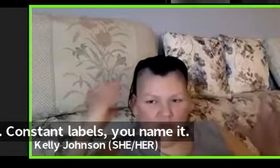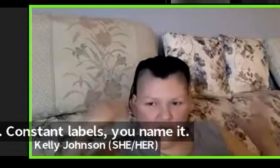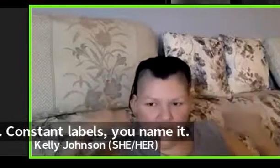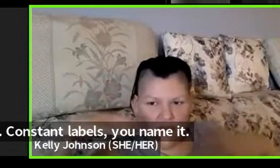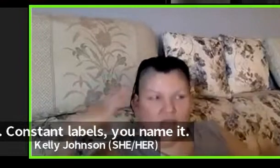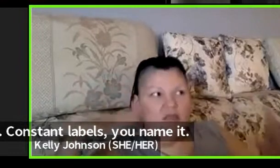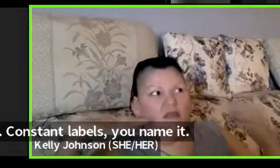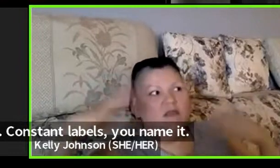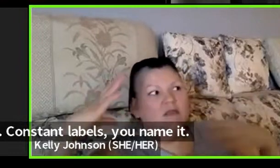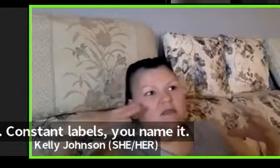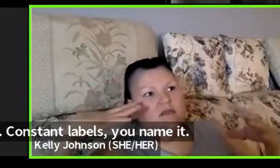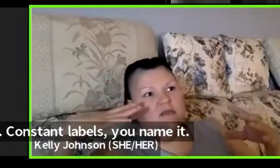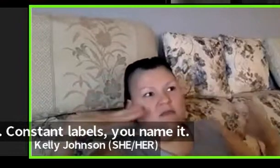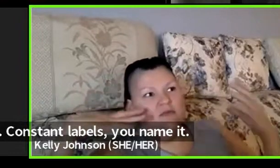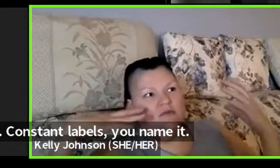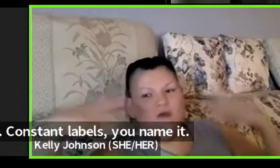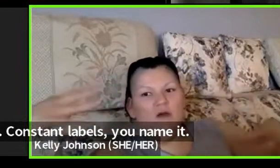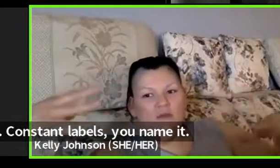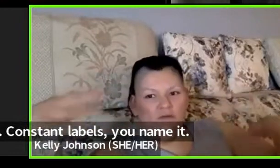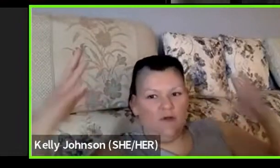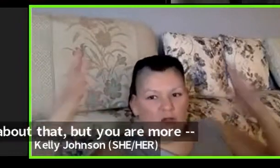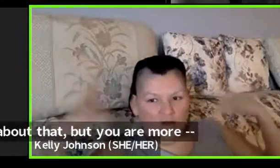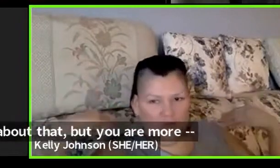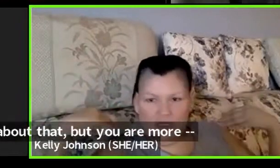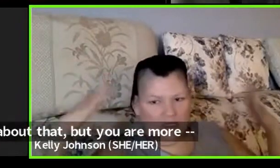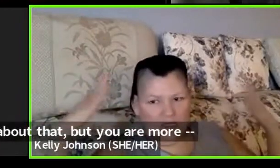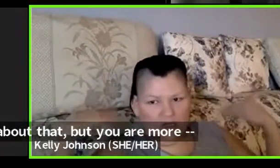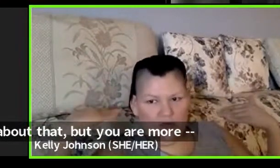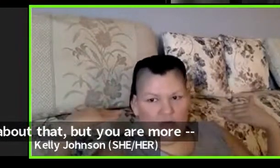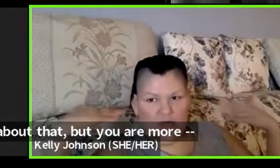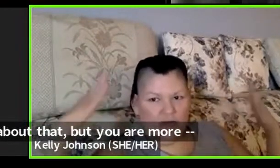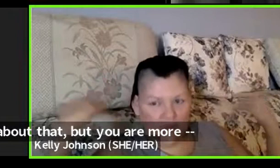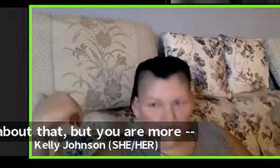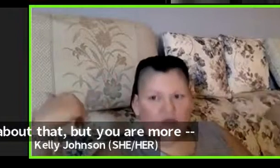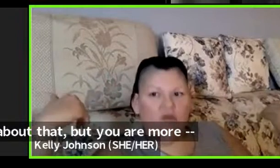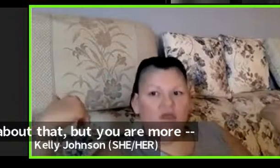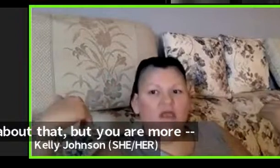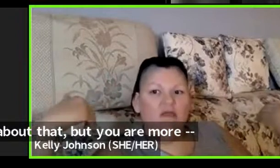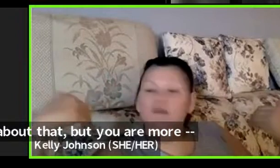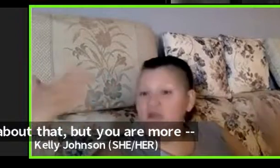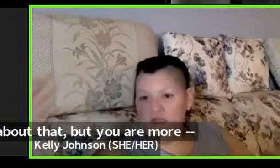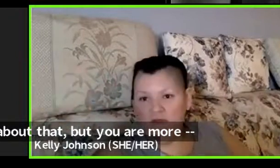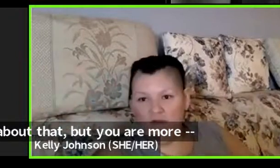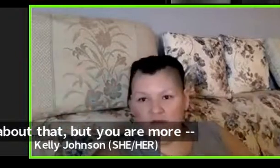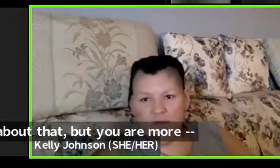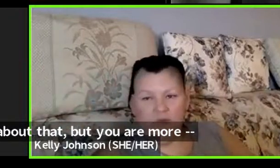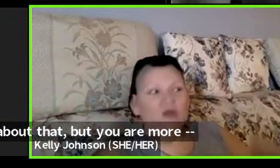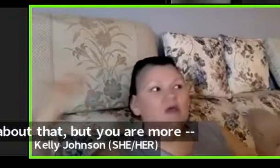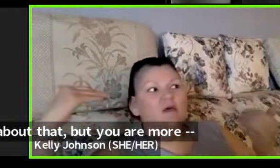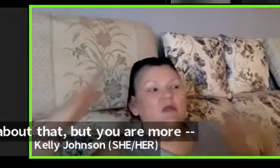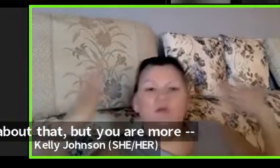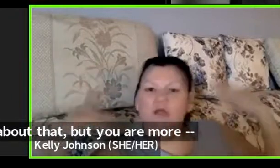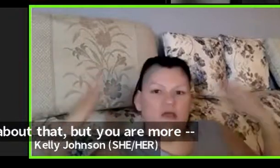the history that, you know, was taught before us. We didn't teach history. We didn't write history, like with Indigenous, for